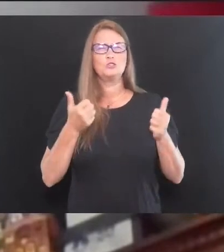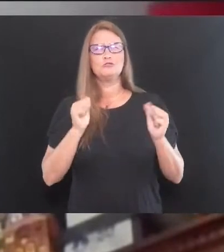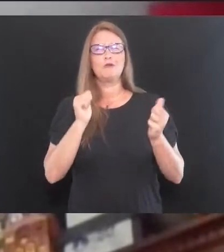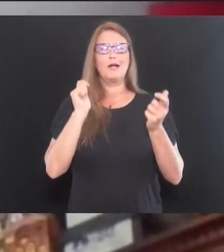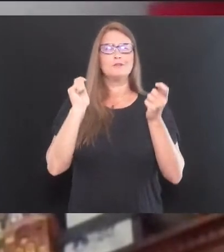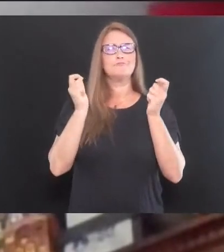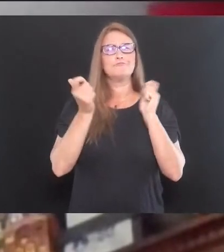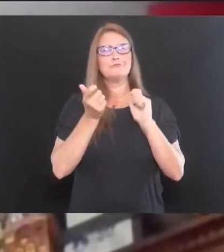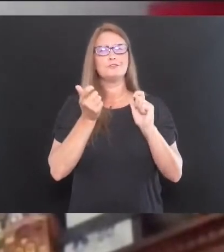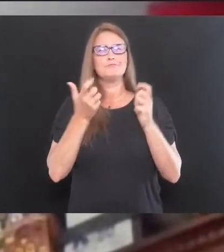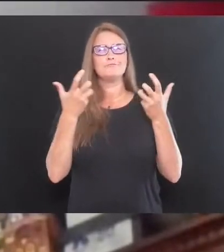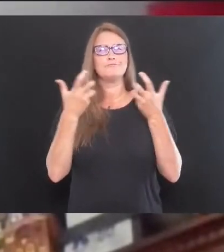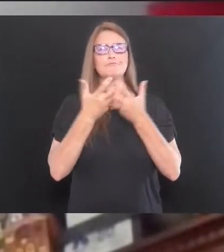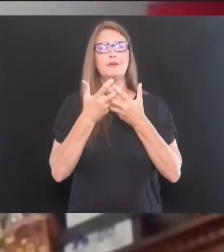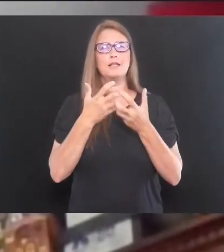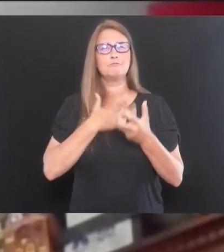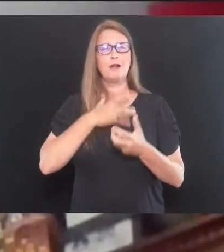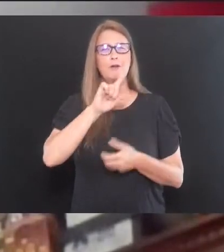some kind of sense.